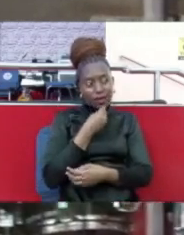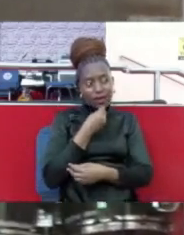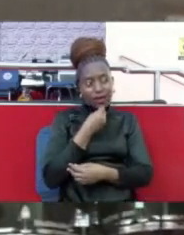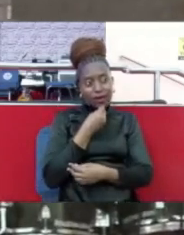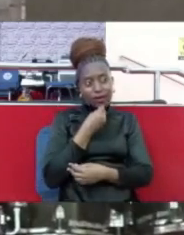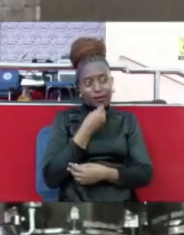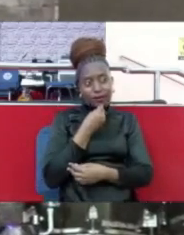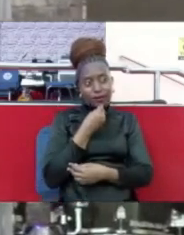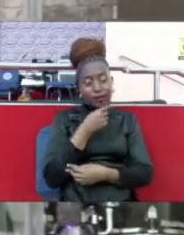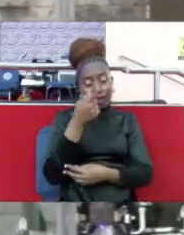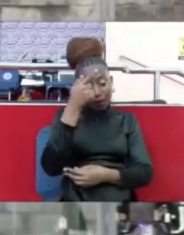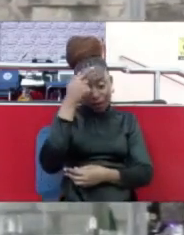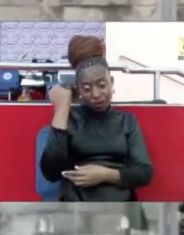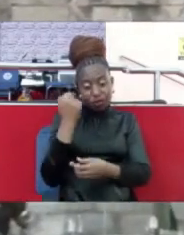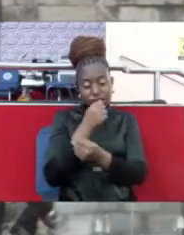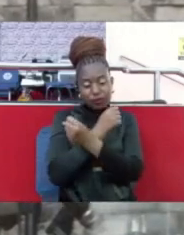because of the love of money,